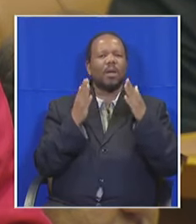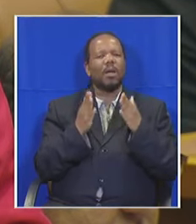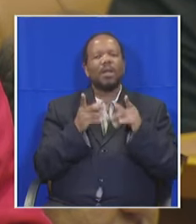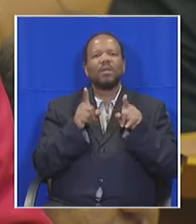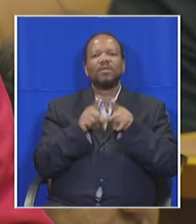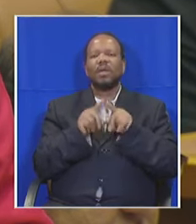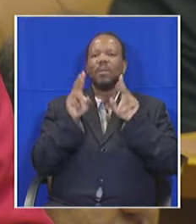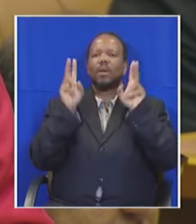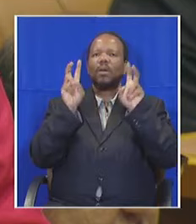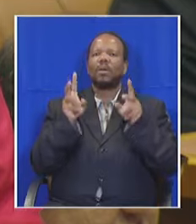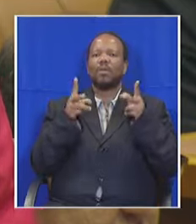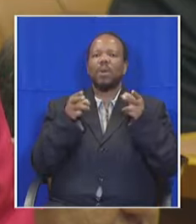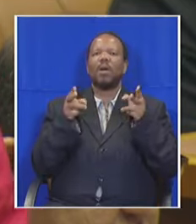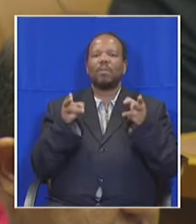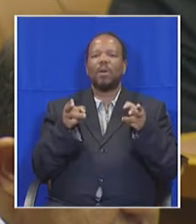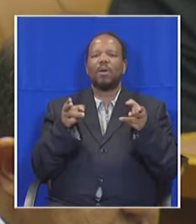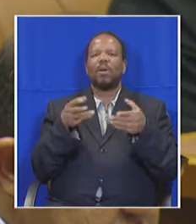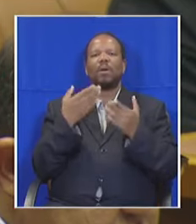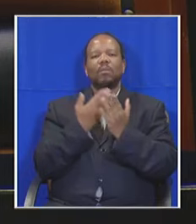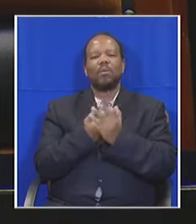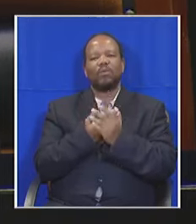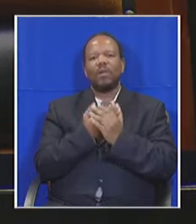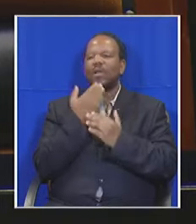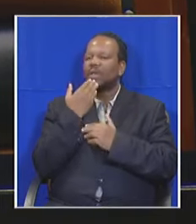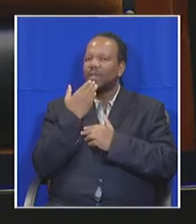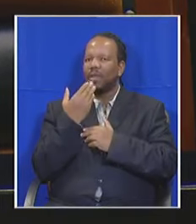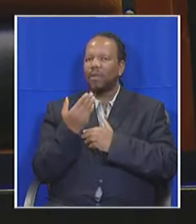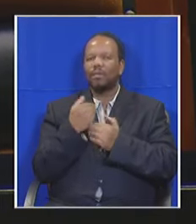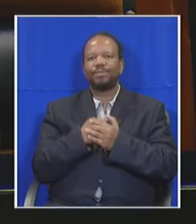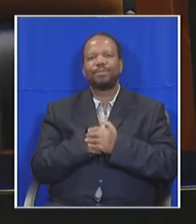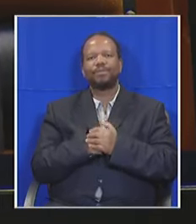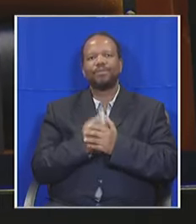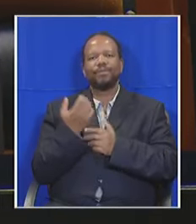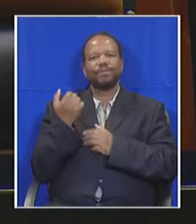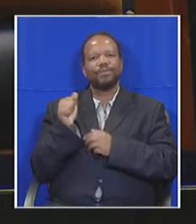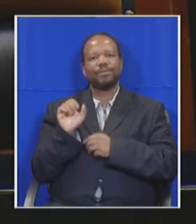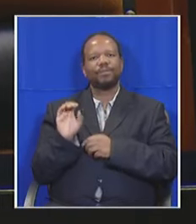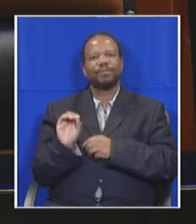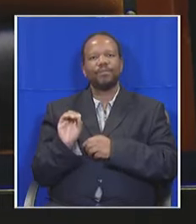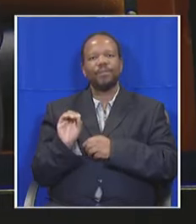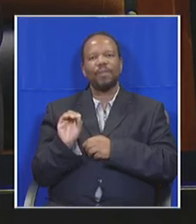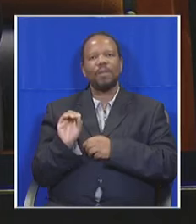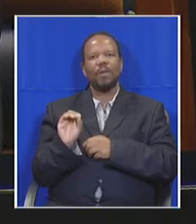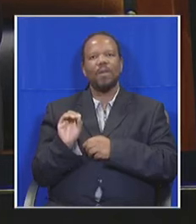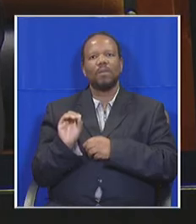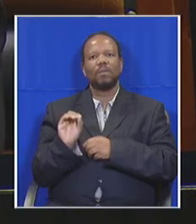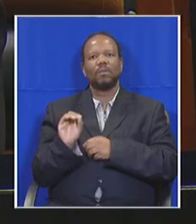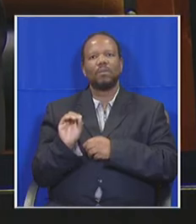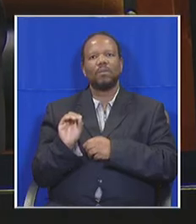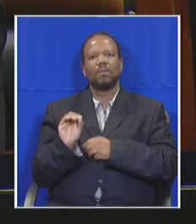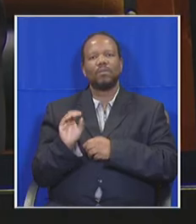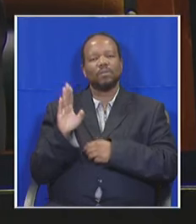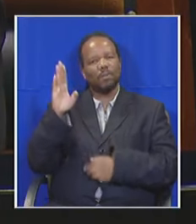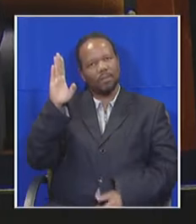electricity to the Gaza Strip. I so move. Thank you. Are there any objections to the motion? Objection, Madam